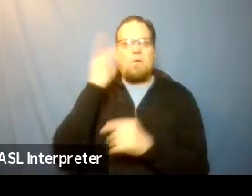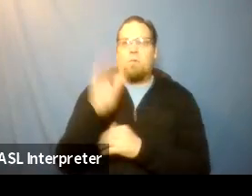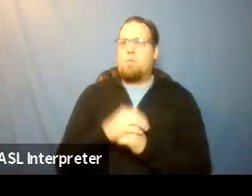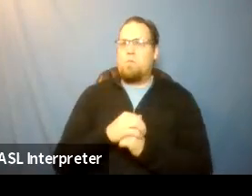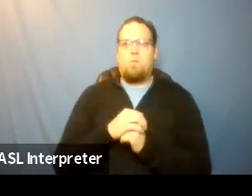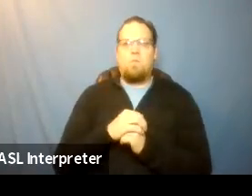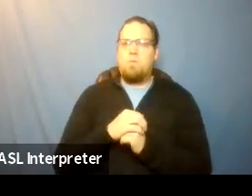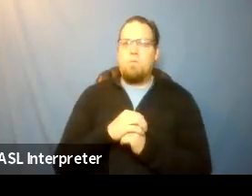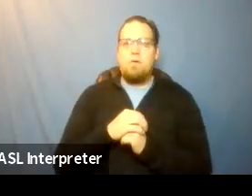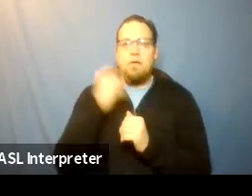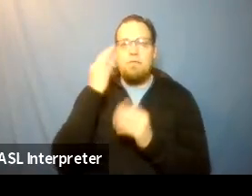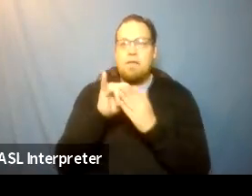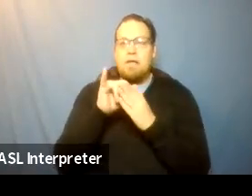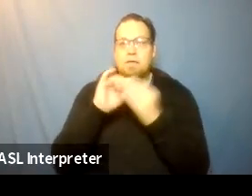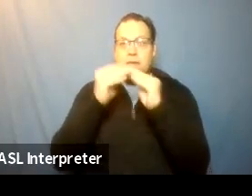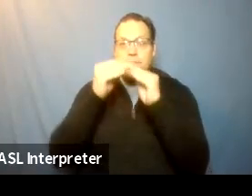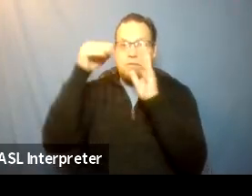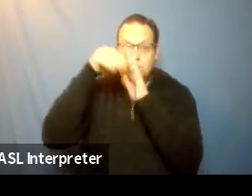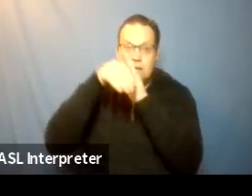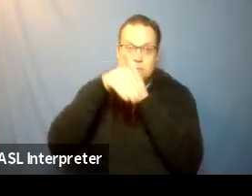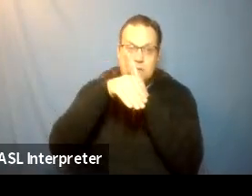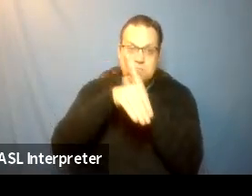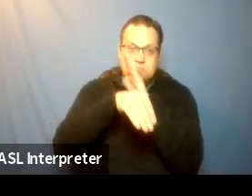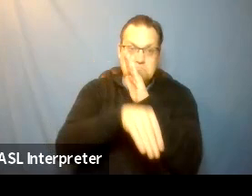As long as the numbers keep going down.